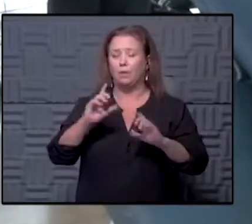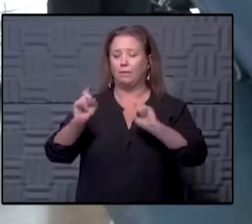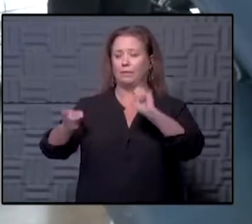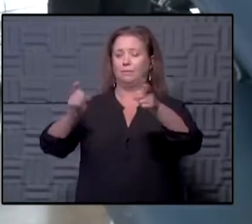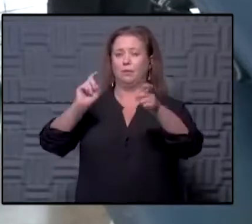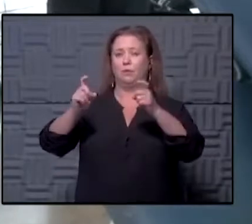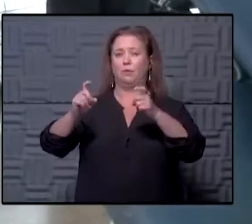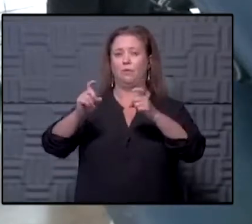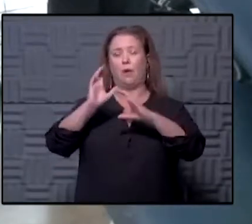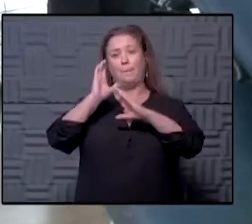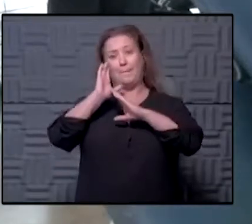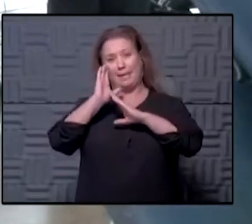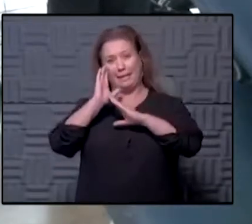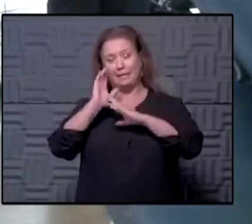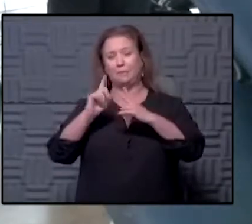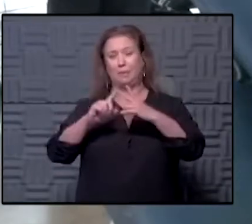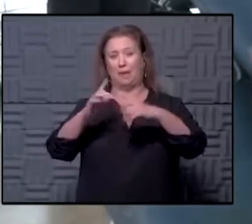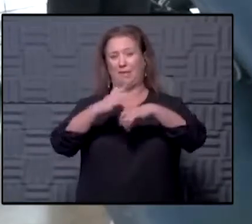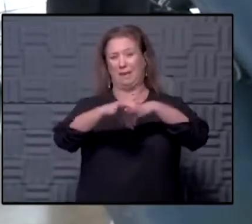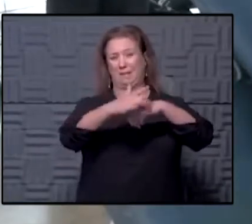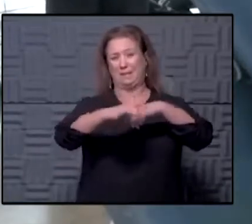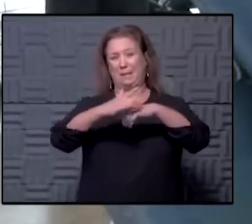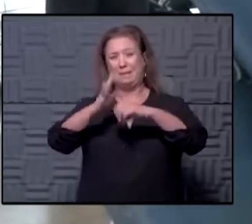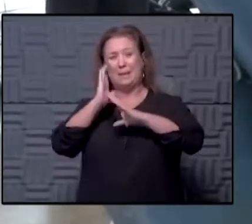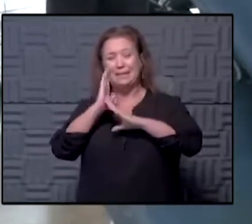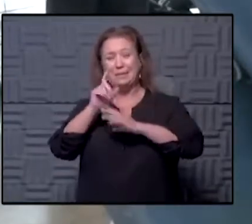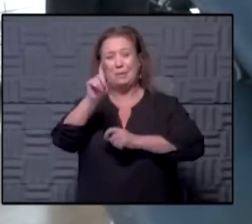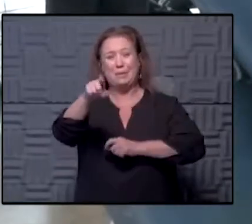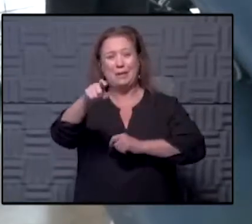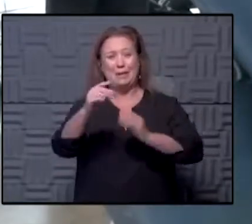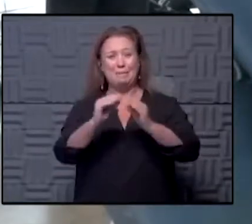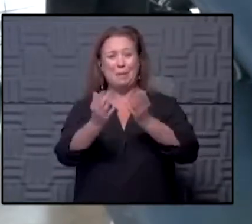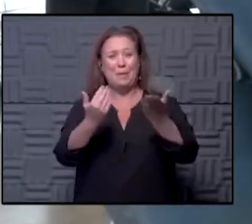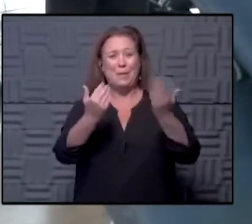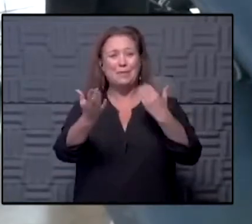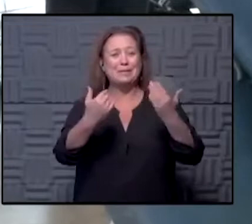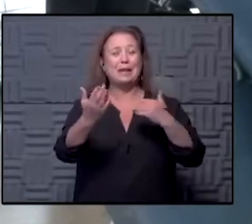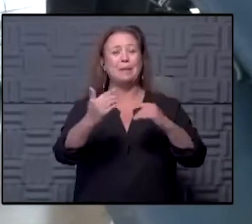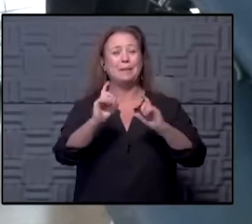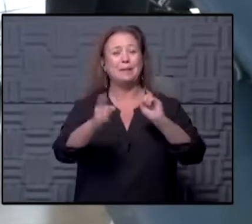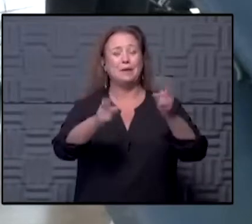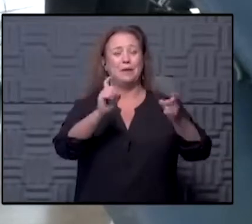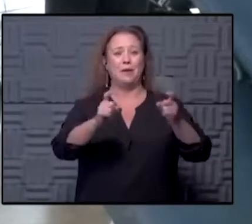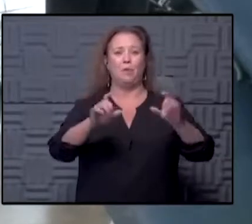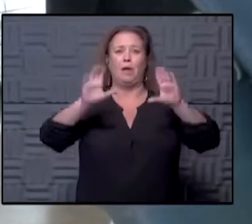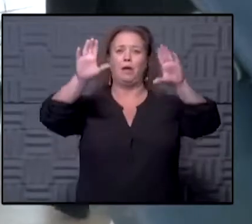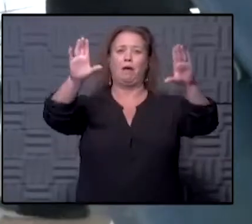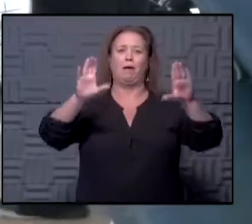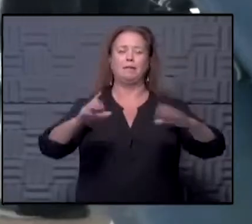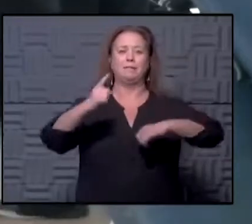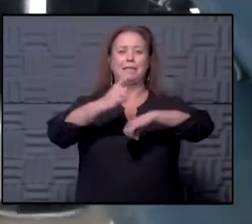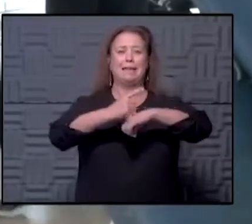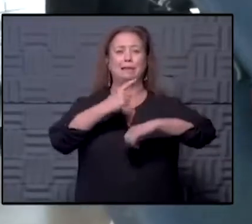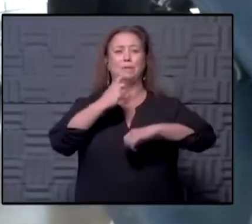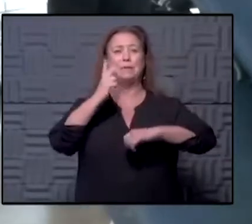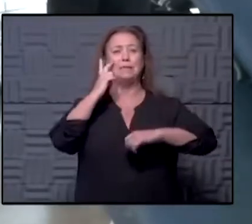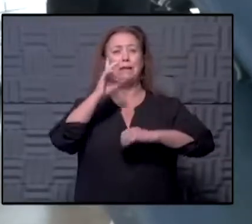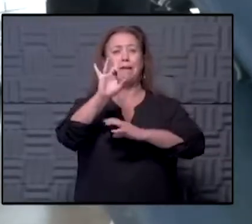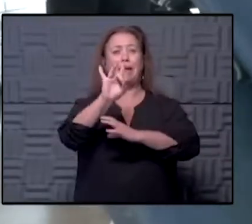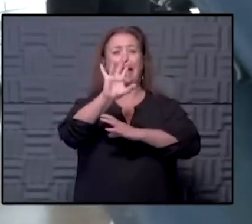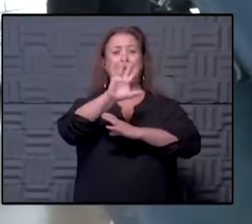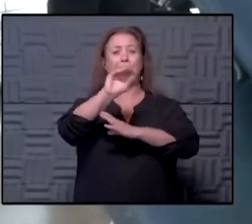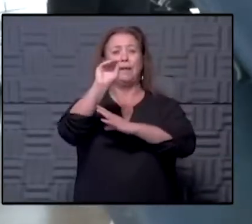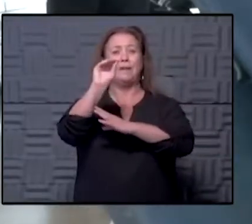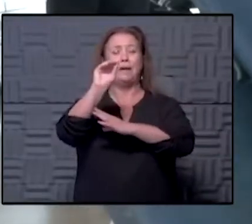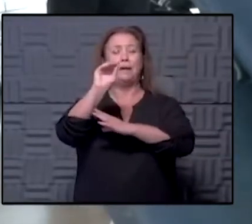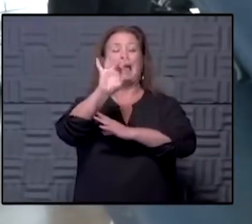on beds, but we also have a lot of empty beds, so we could use some more. But we had an awesome day yesterday. We saw 85 people here in this